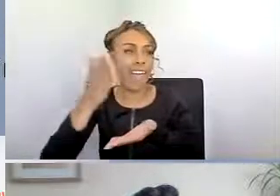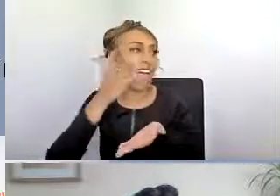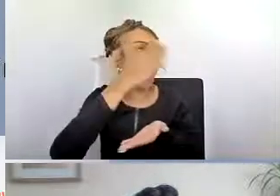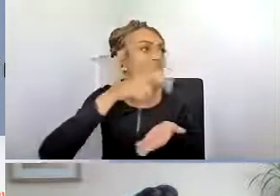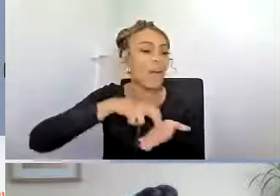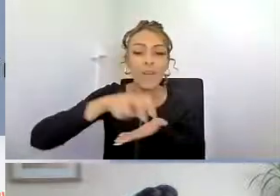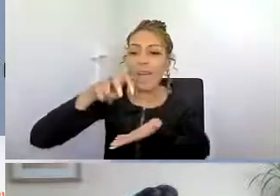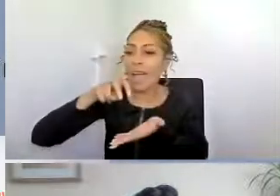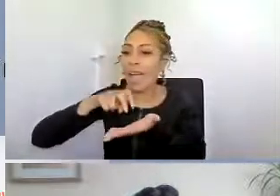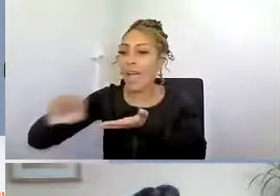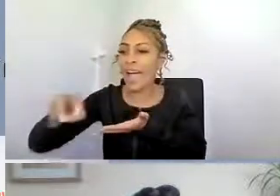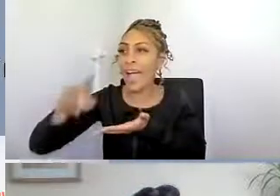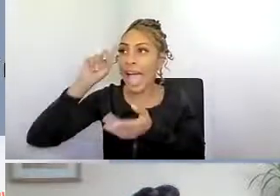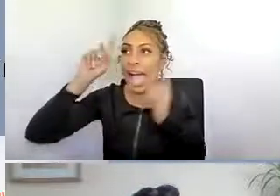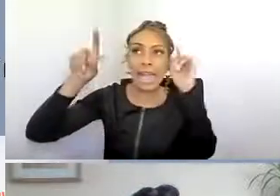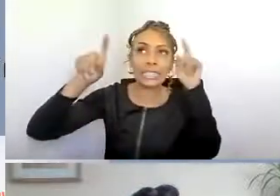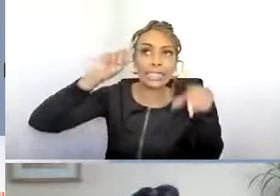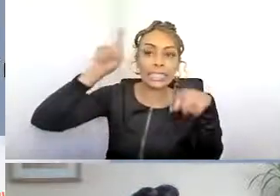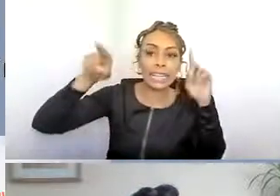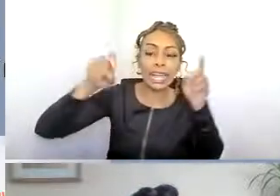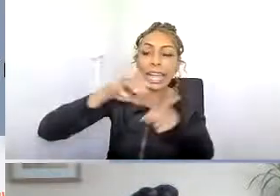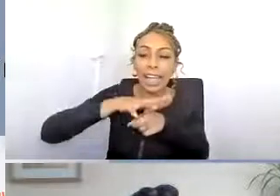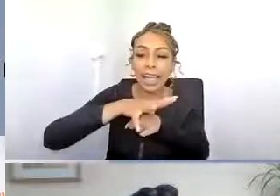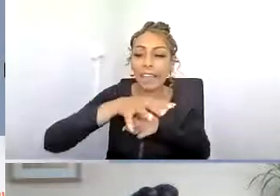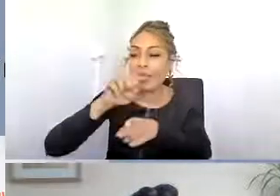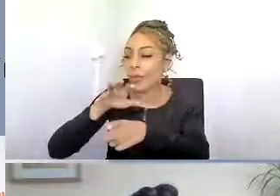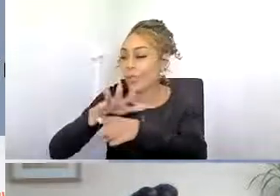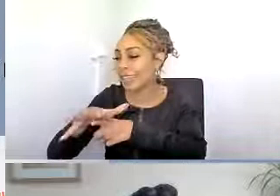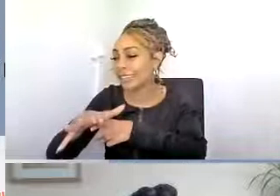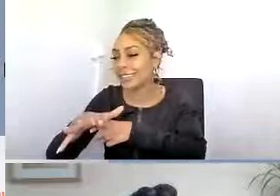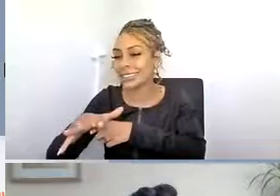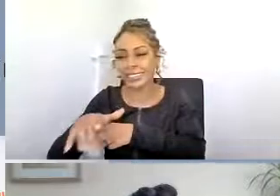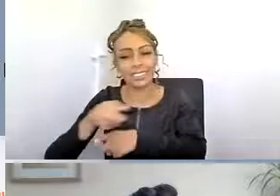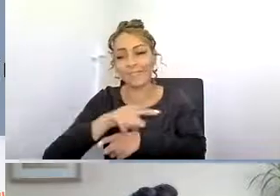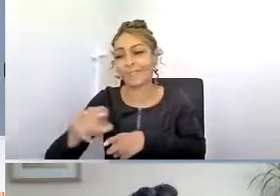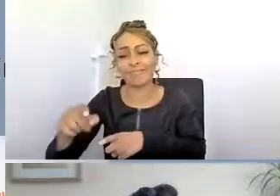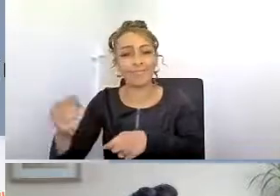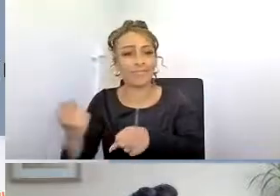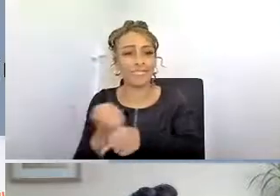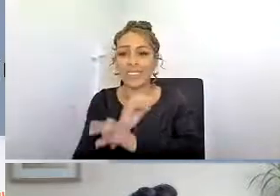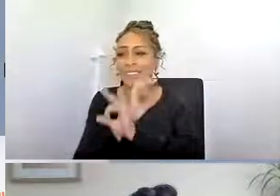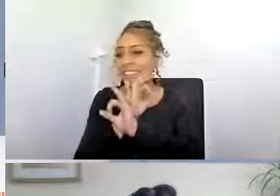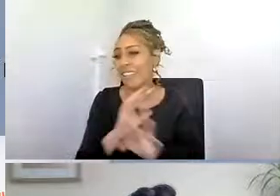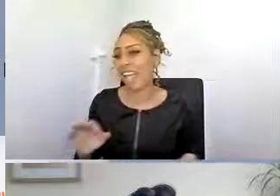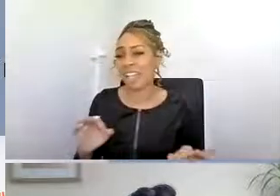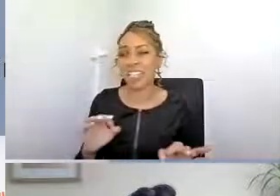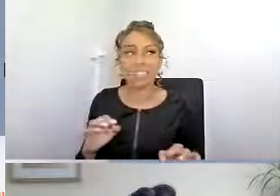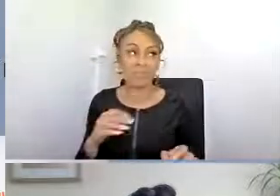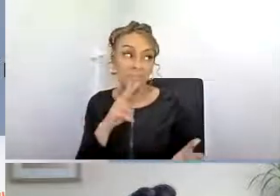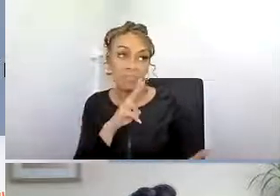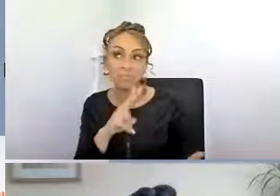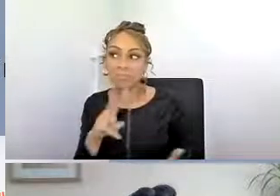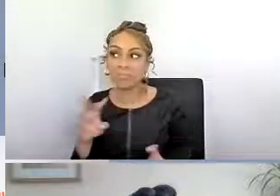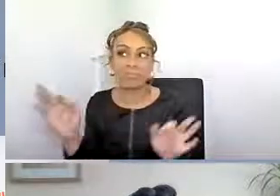his ideas seemed to come out to sort of influence people, although he wasn't doing anything or didn't seem to be doing